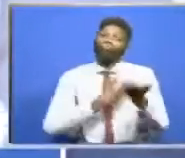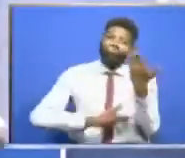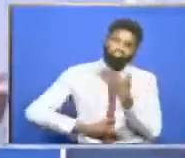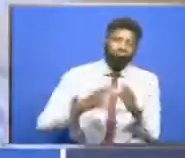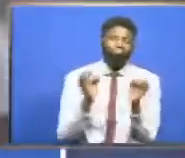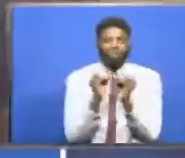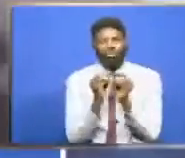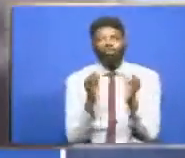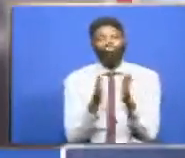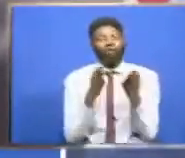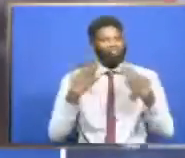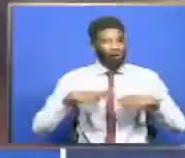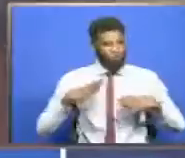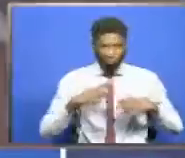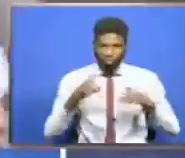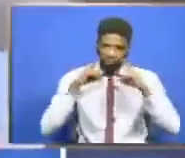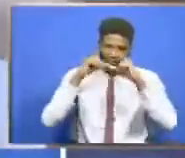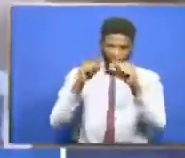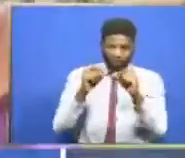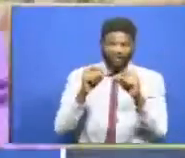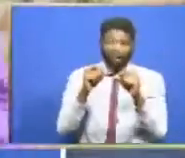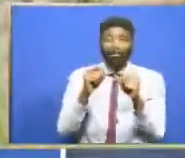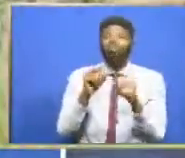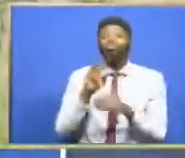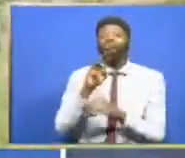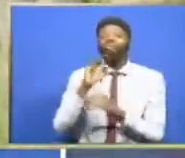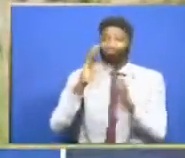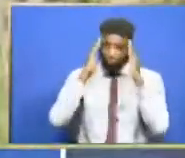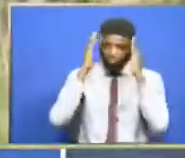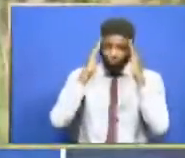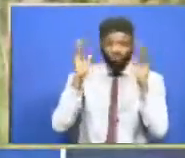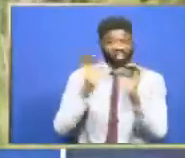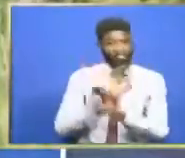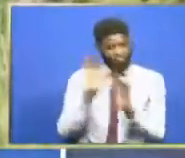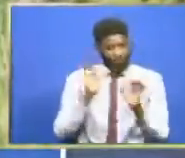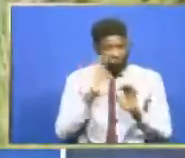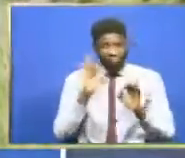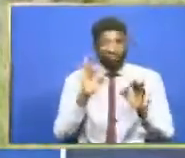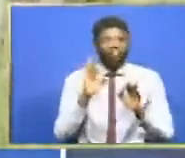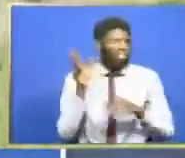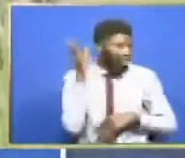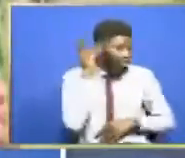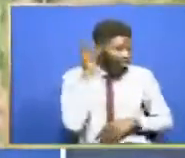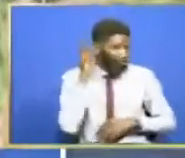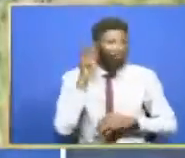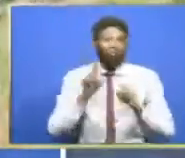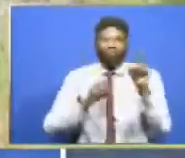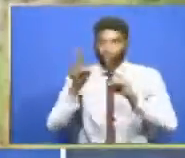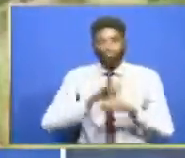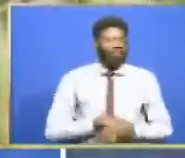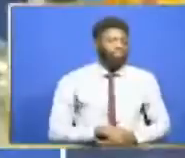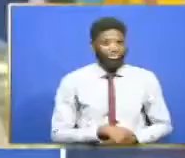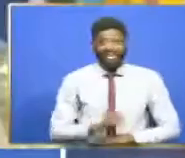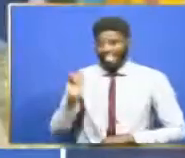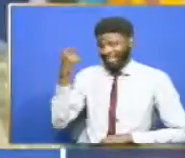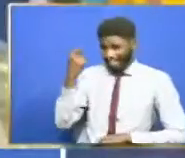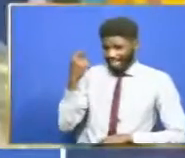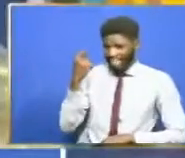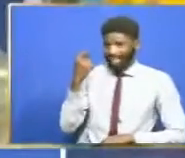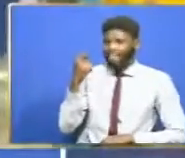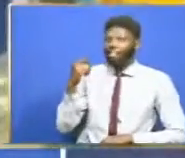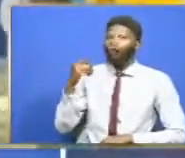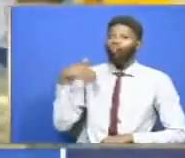dubbed Mutua Fresh Listening Tours. Kura ya Kenya imekuwa ya kufa na kupona because we make structural mistakes.